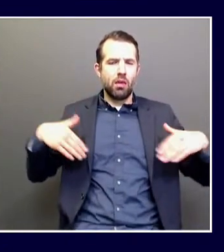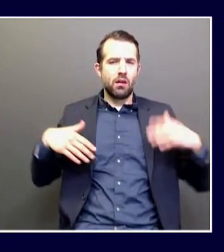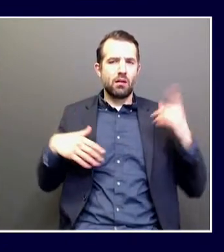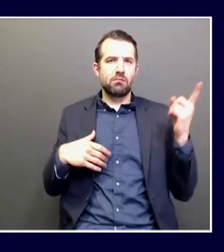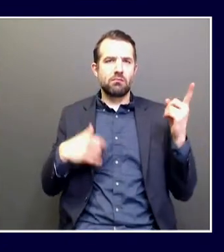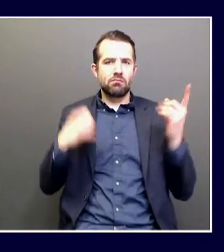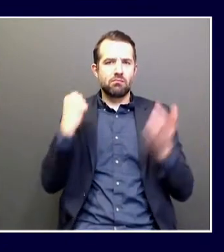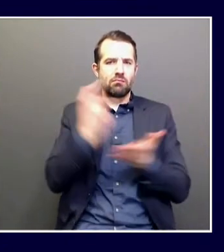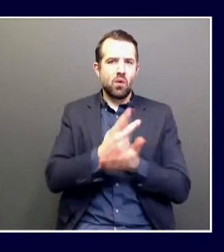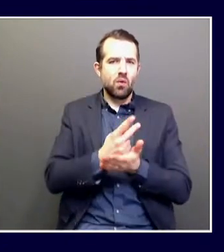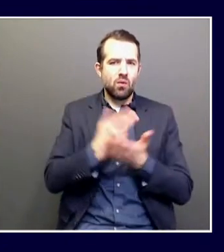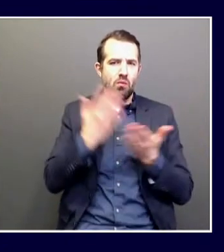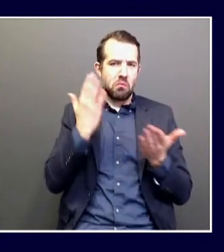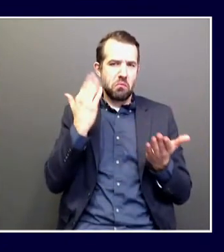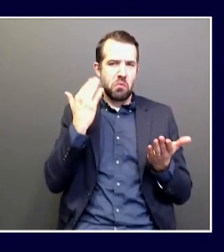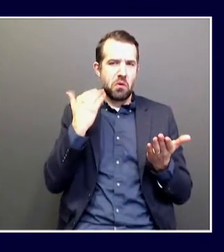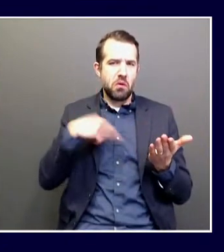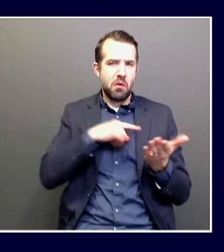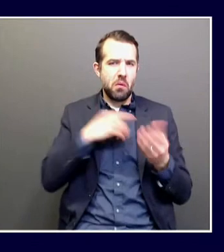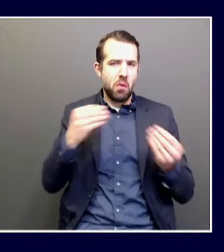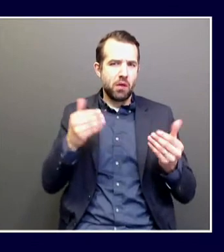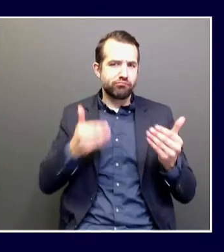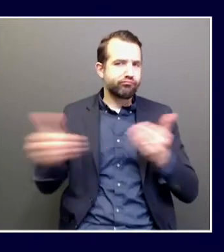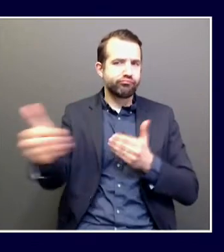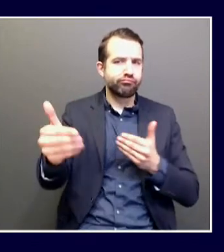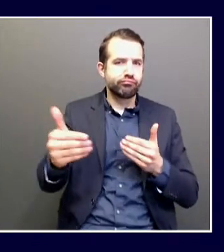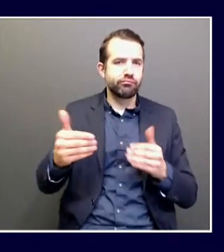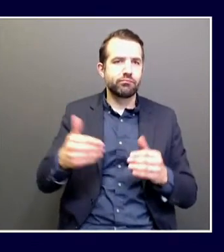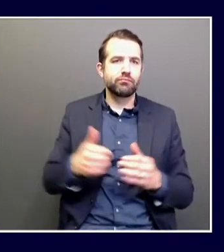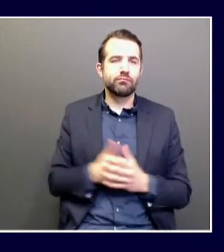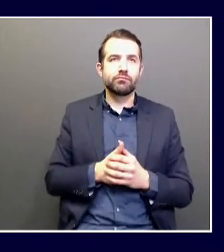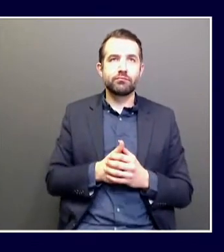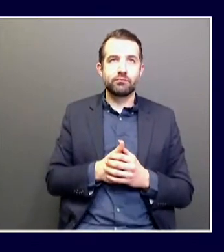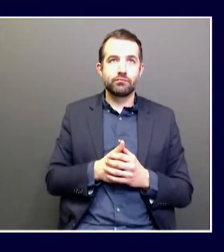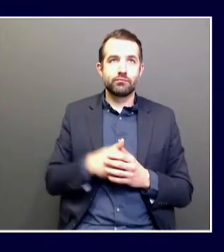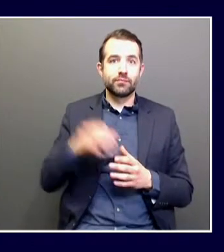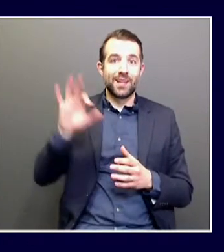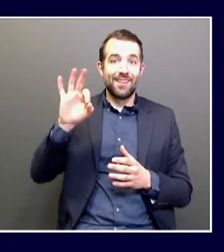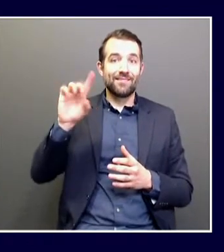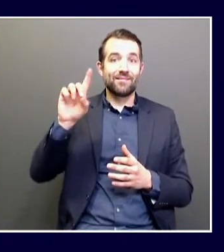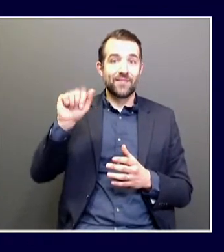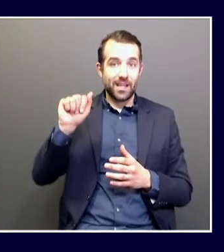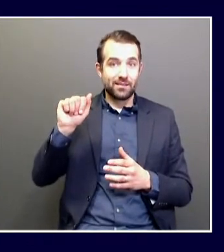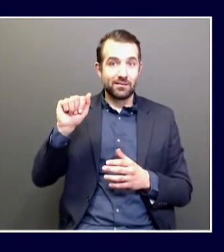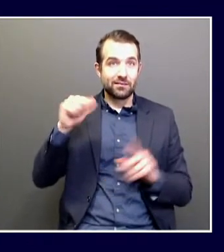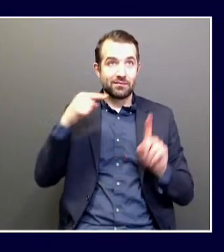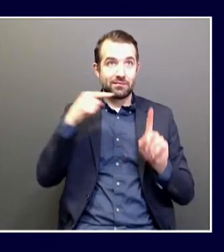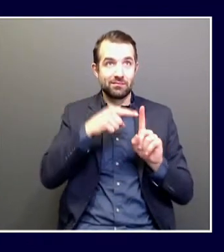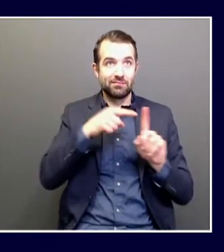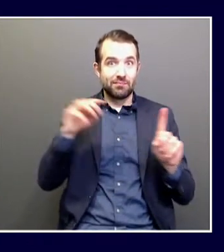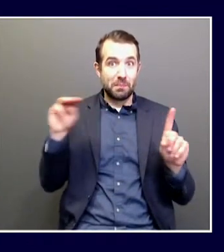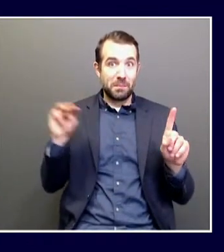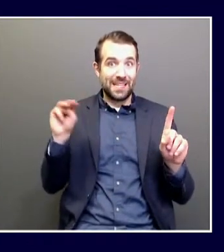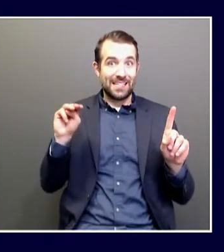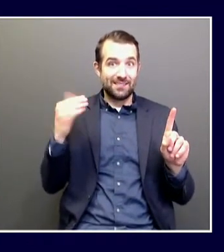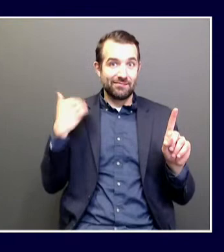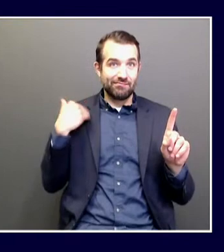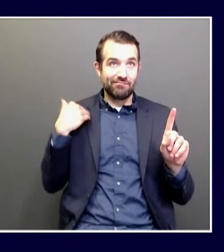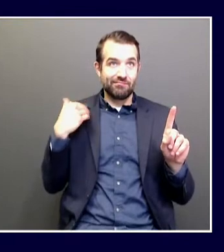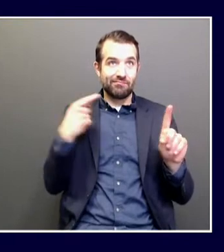Shortly after the FDA's emergency use authorization came out, that afternoon, Monday afternoon, we sent a note to